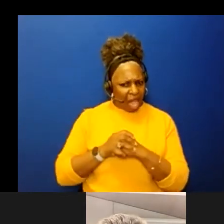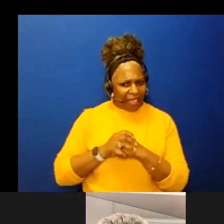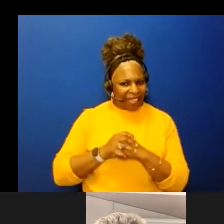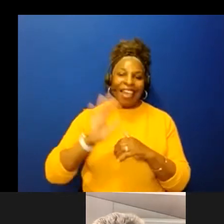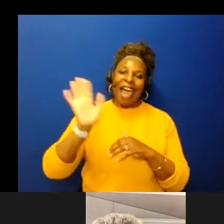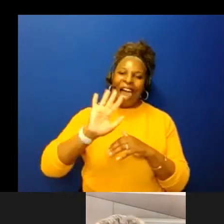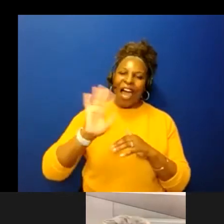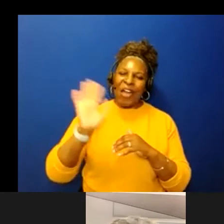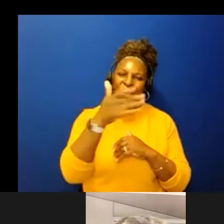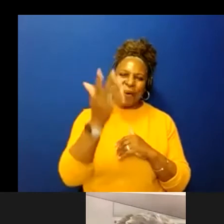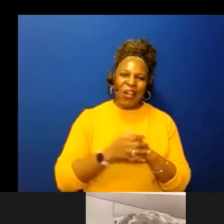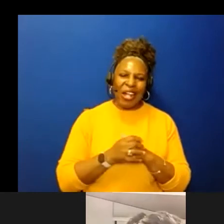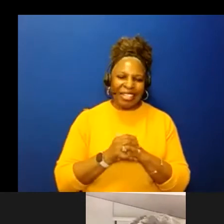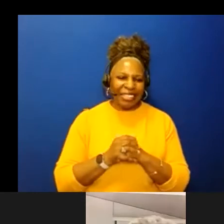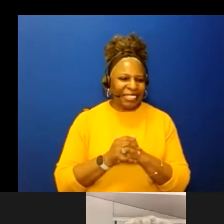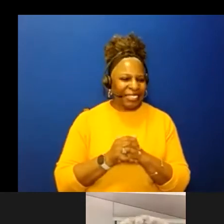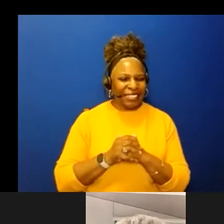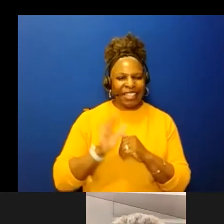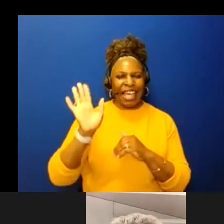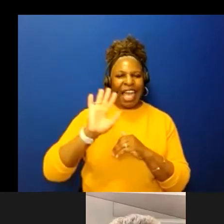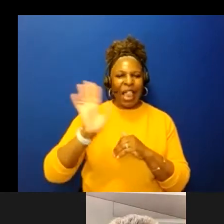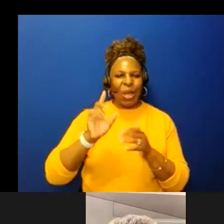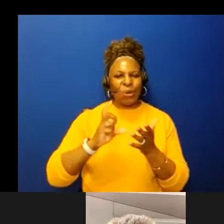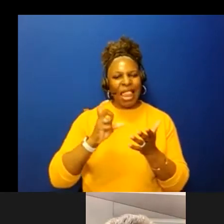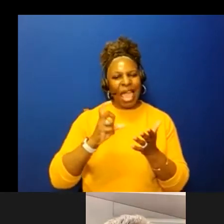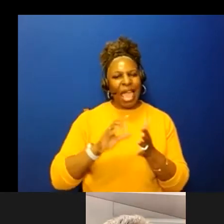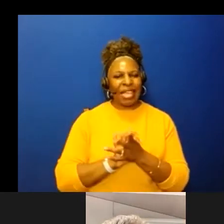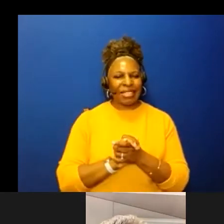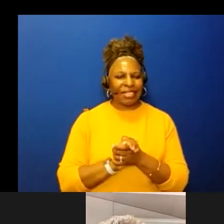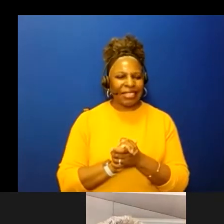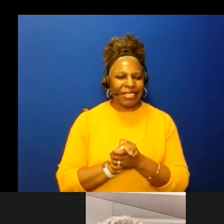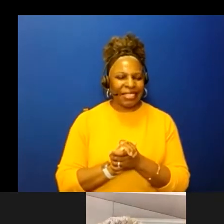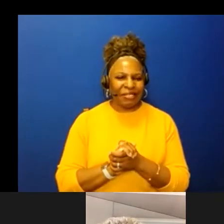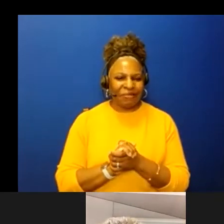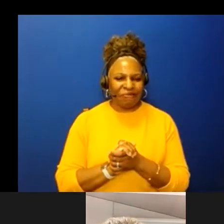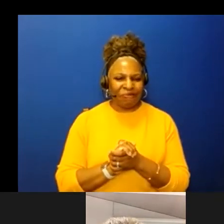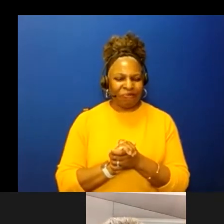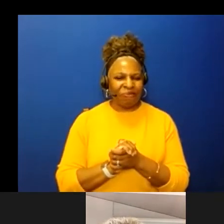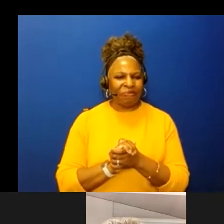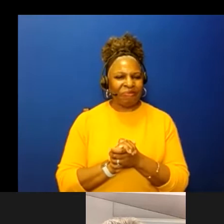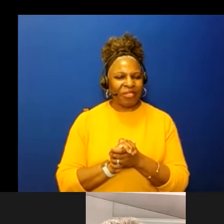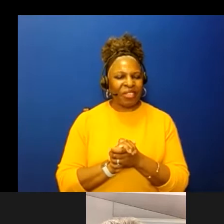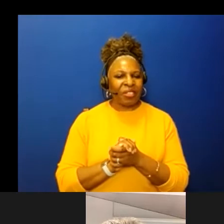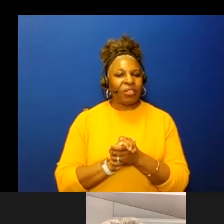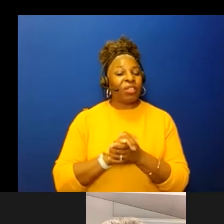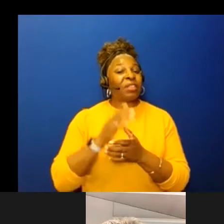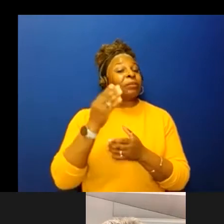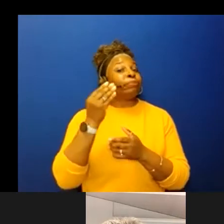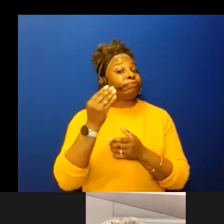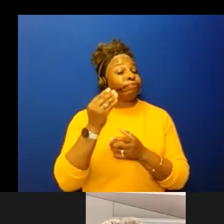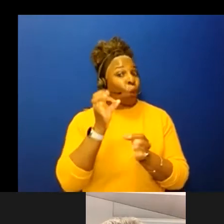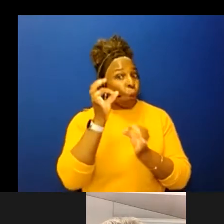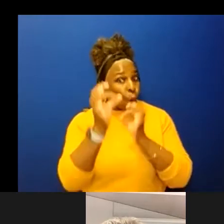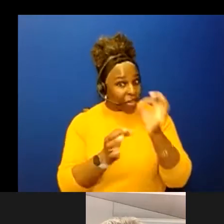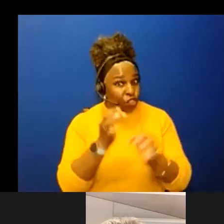everybody. Hi, Claire. Right. So we do have some questions. We